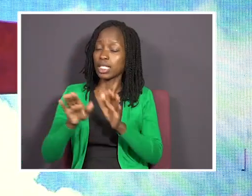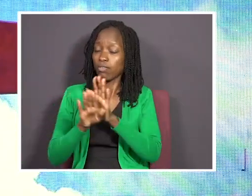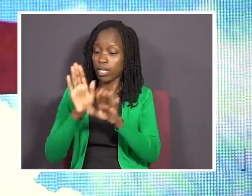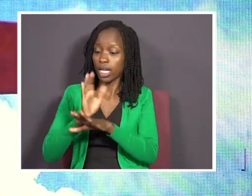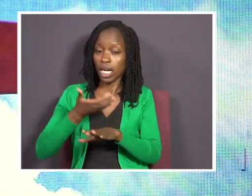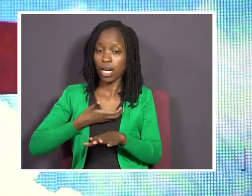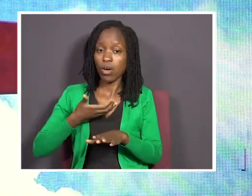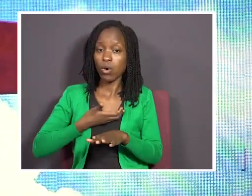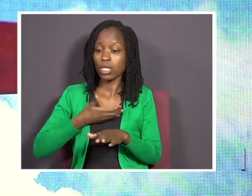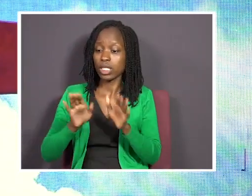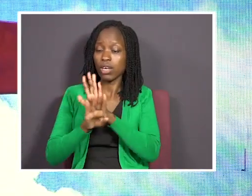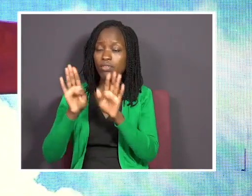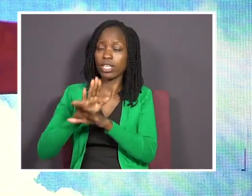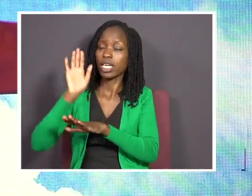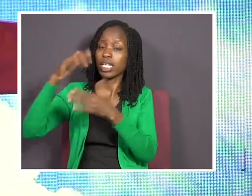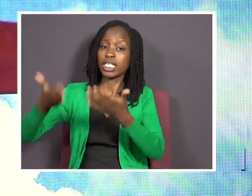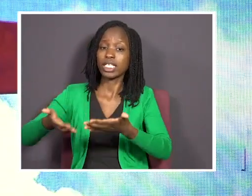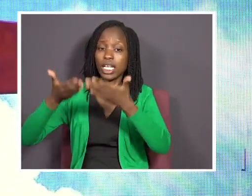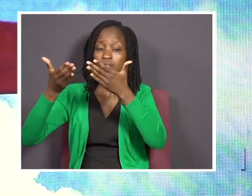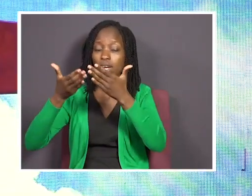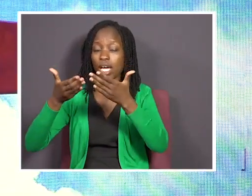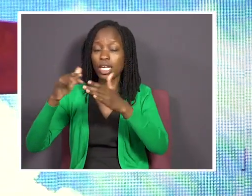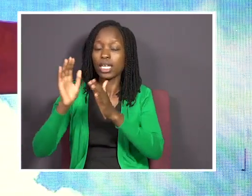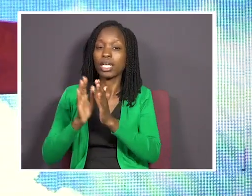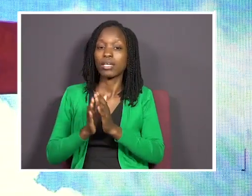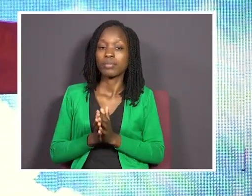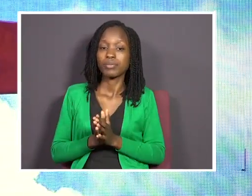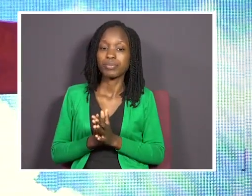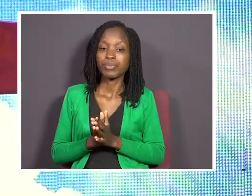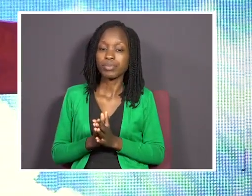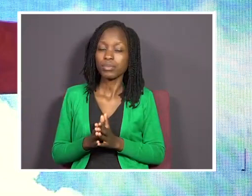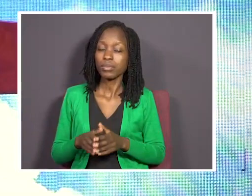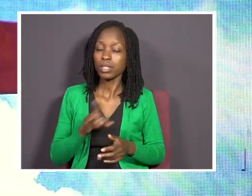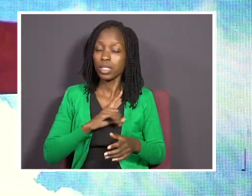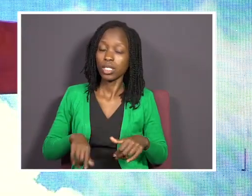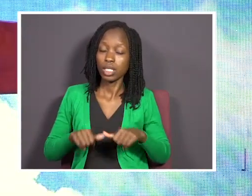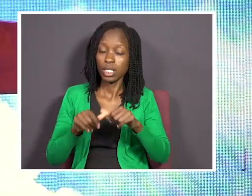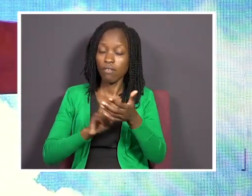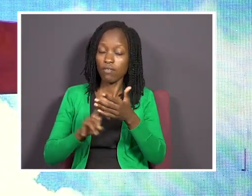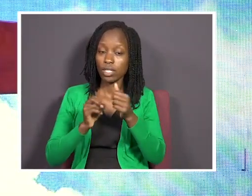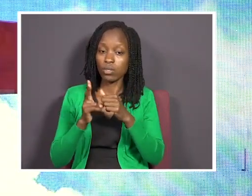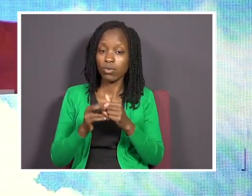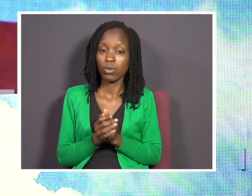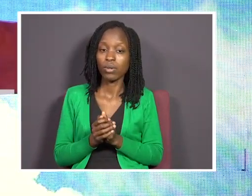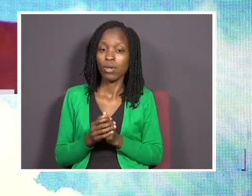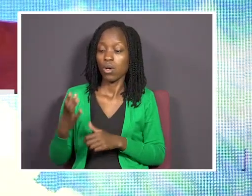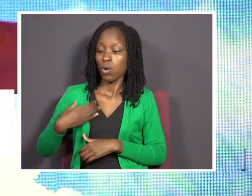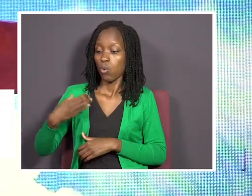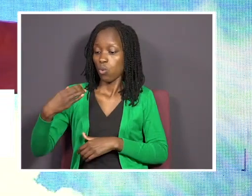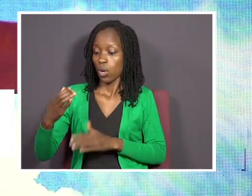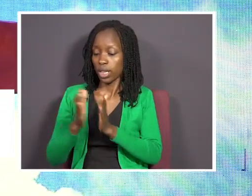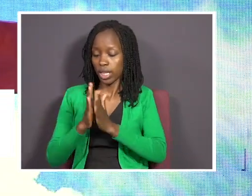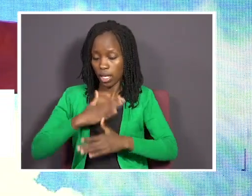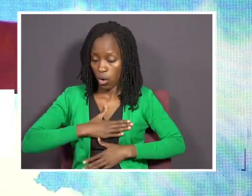everything, he is lifted up. And he is honoring God in this way. He continues in verse 12 to say, wealth